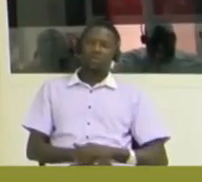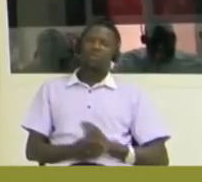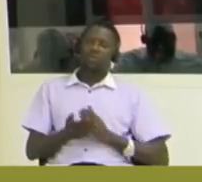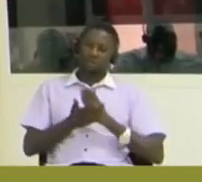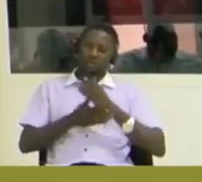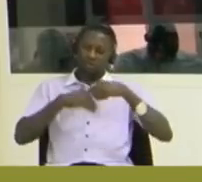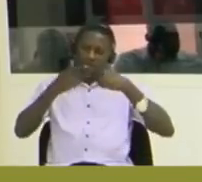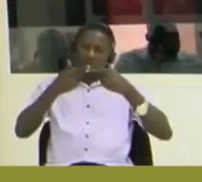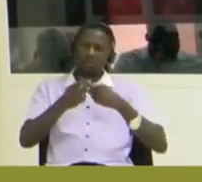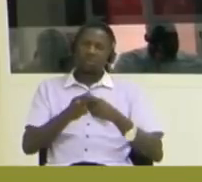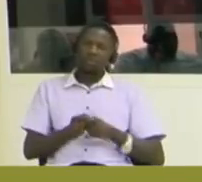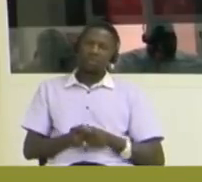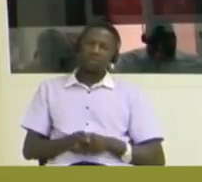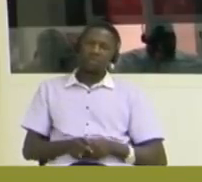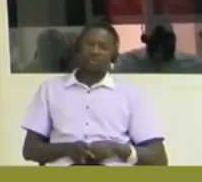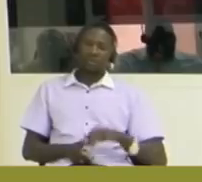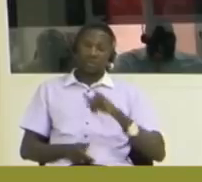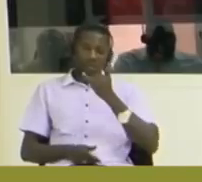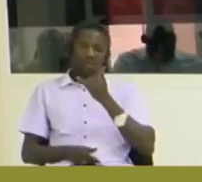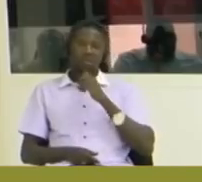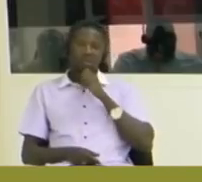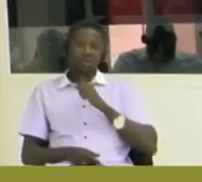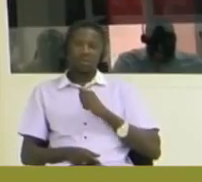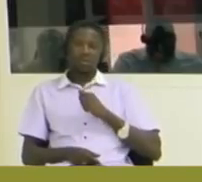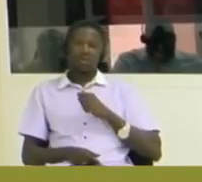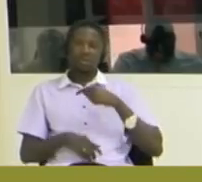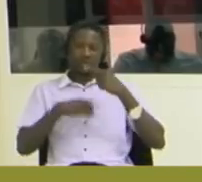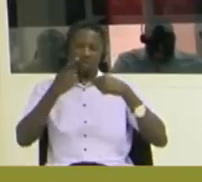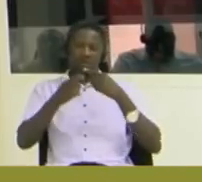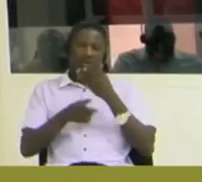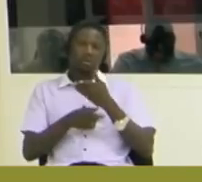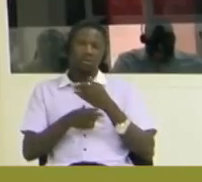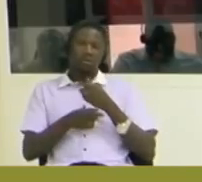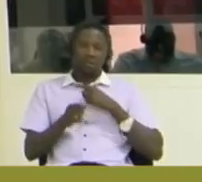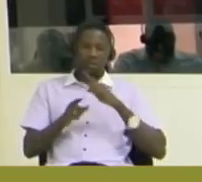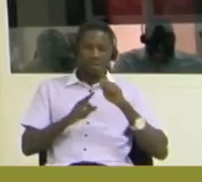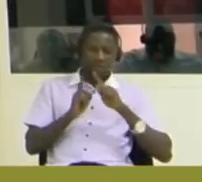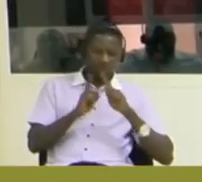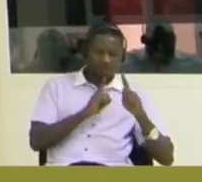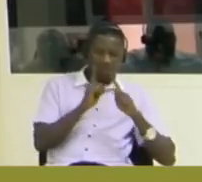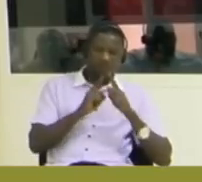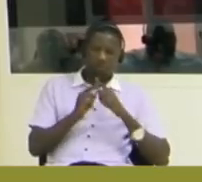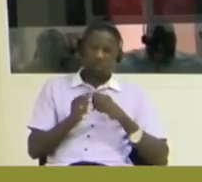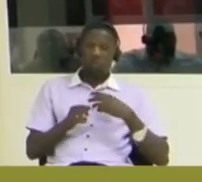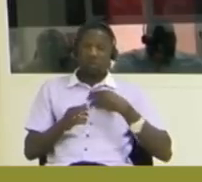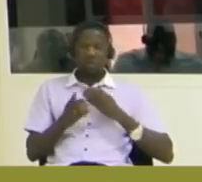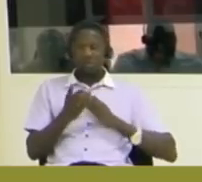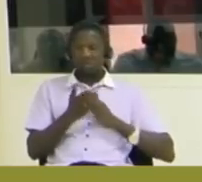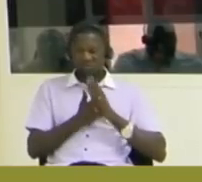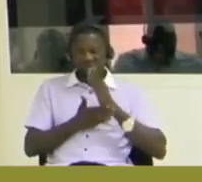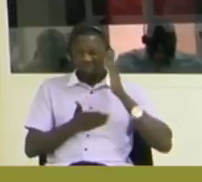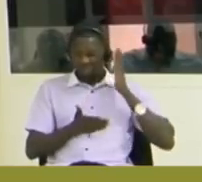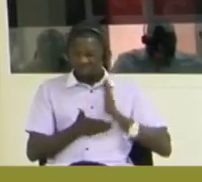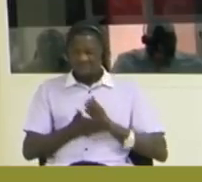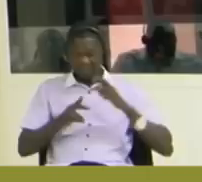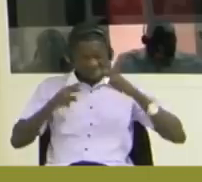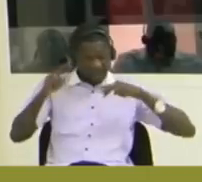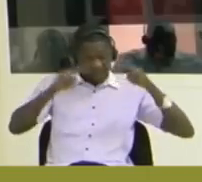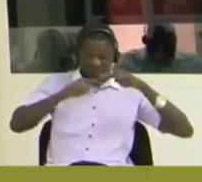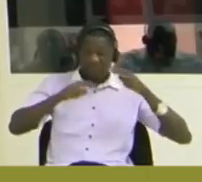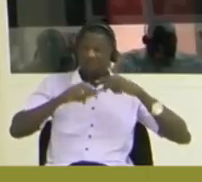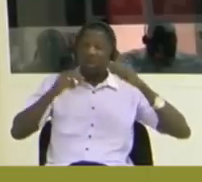Subsequent to that, we discussed that a thorough investigation has to be